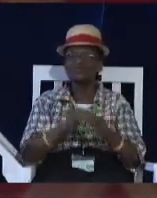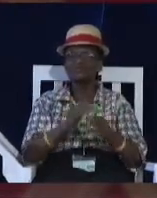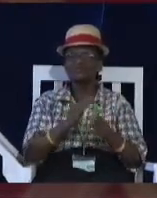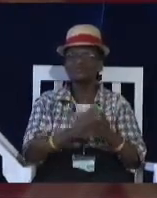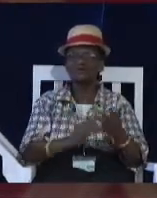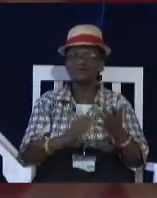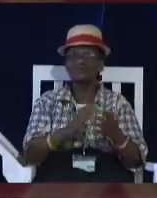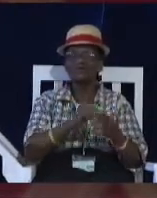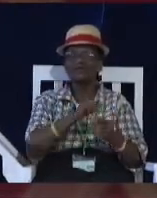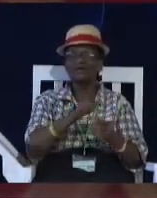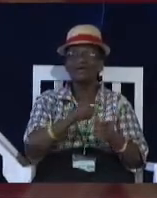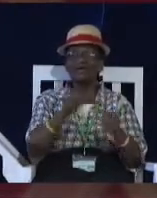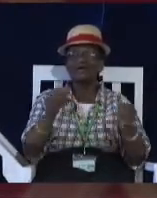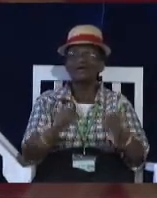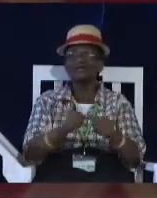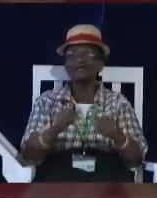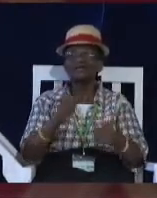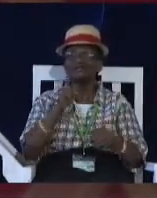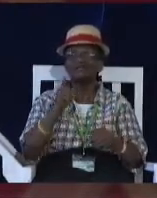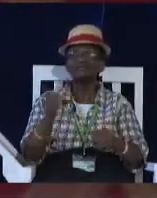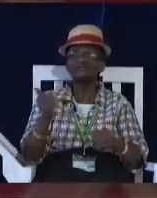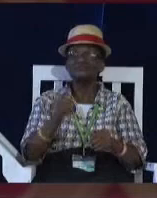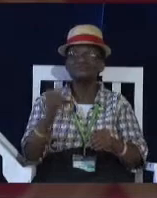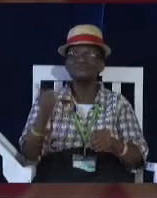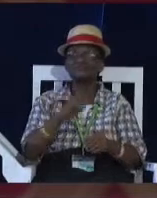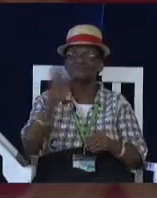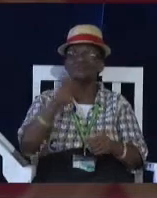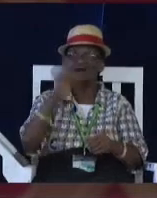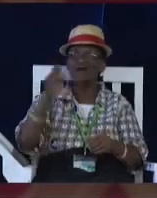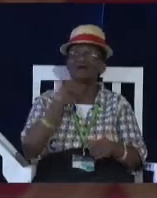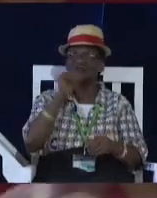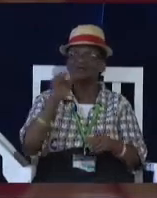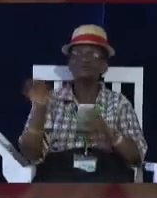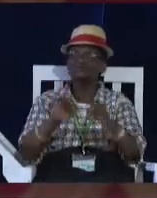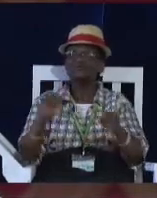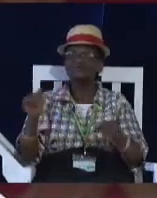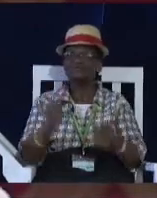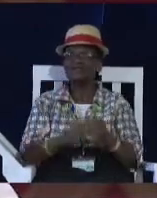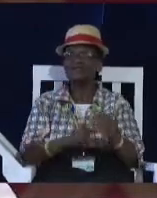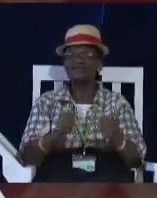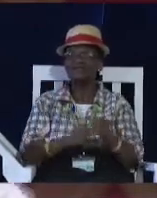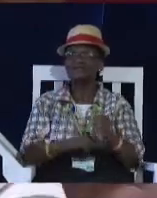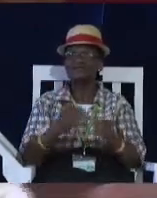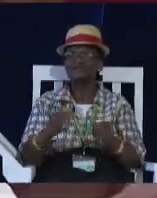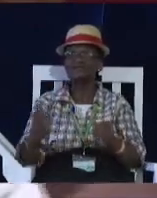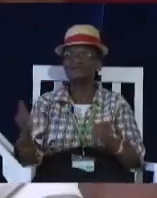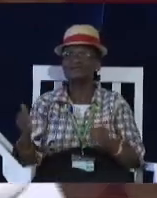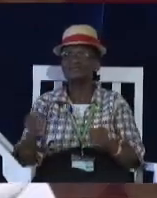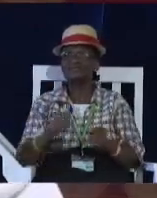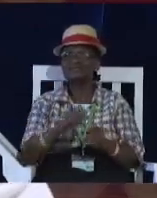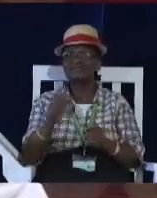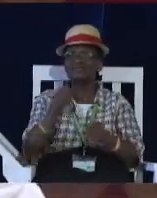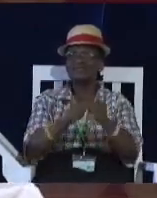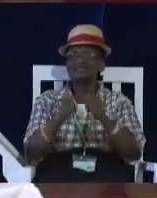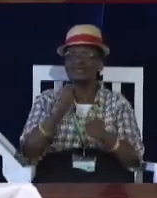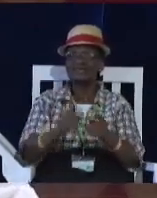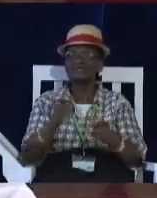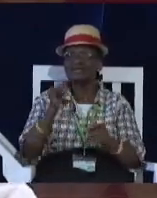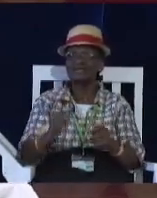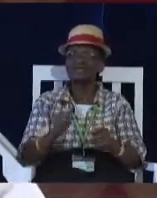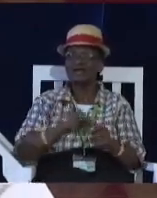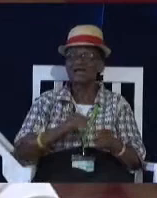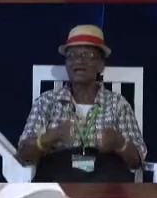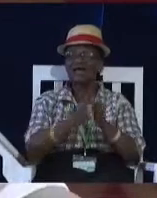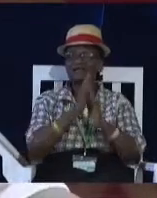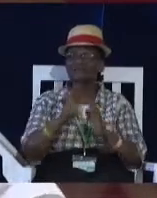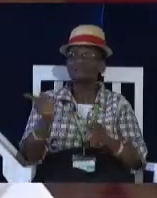You're not doing everything exactly the way I asked you to do it. But if you fall sick, if at all